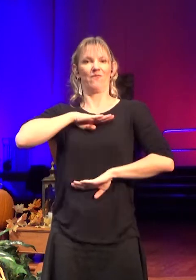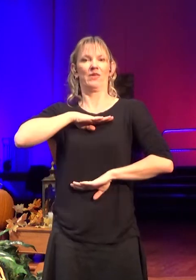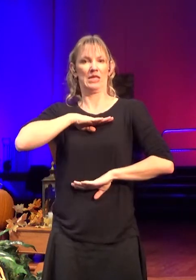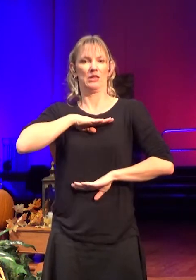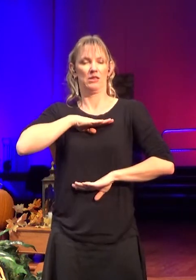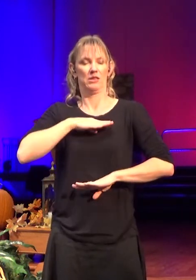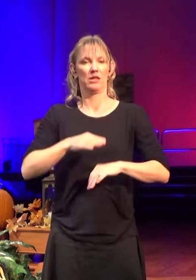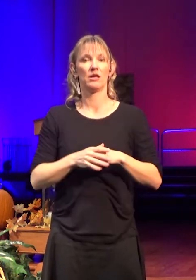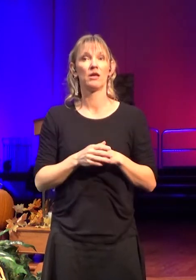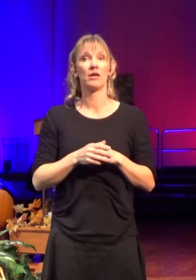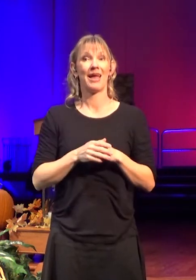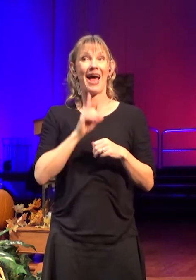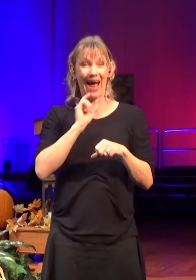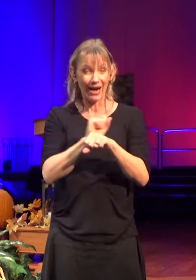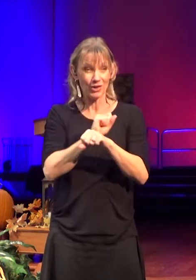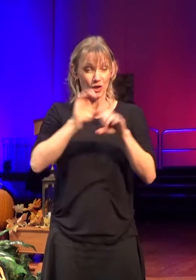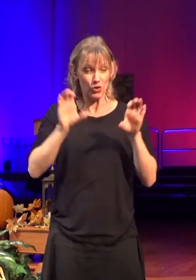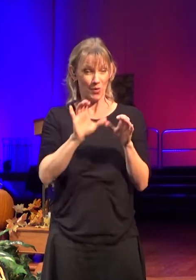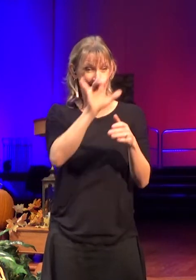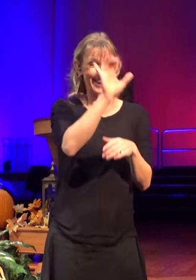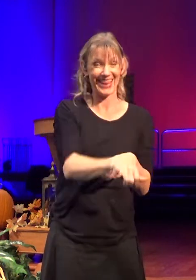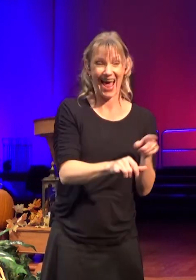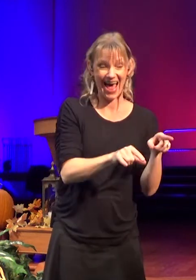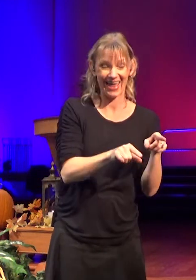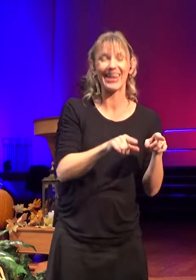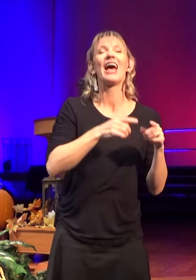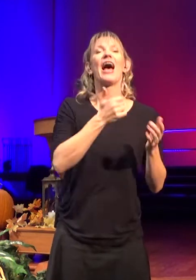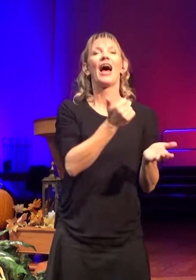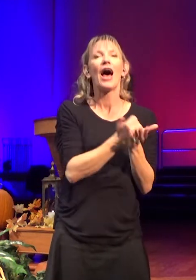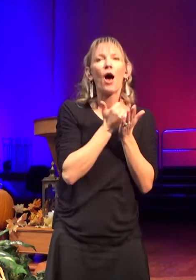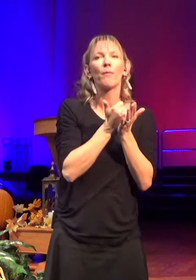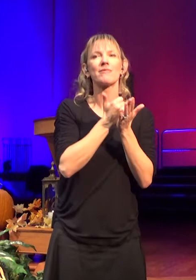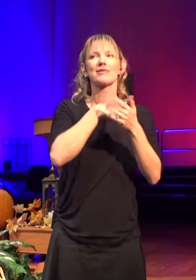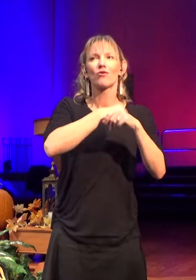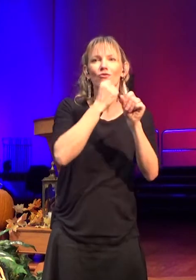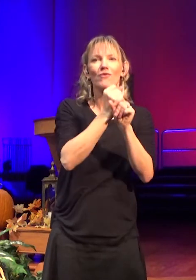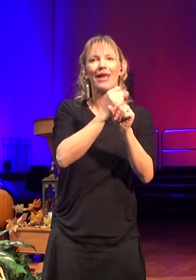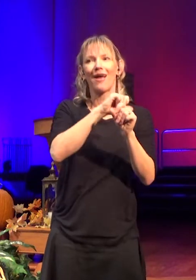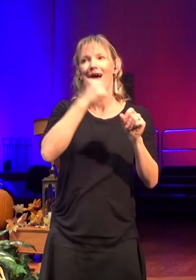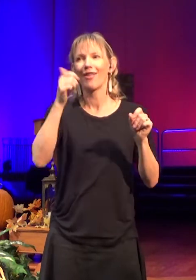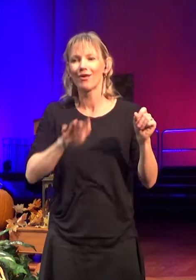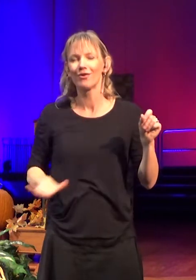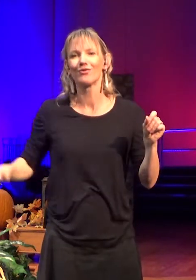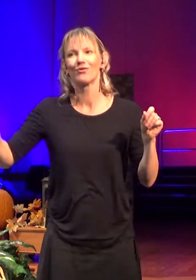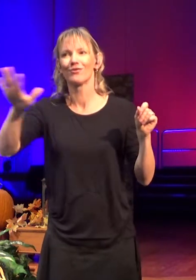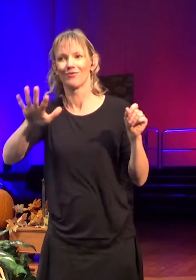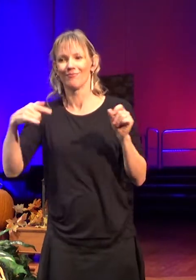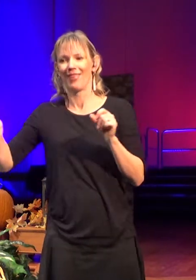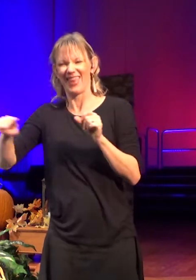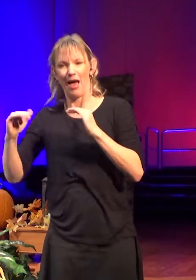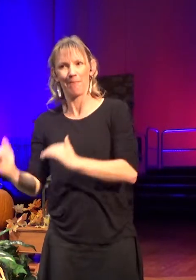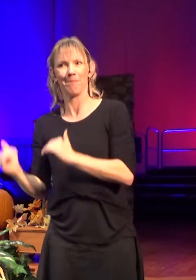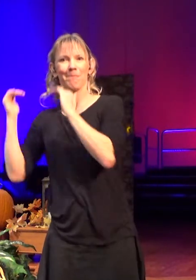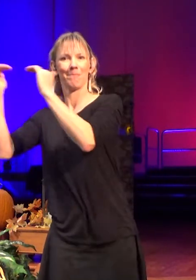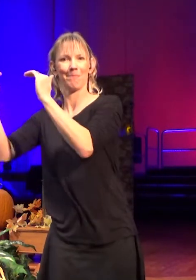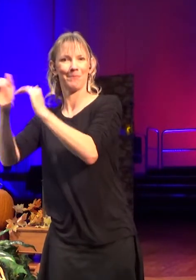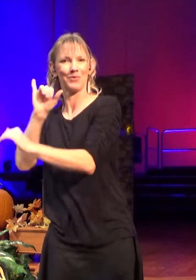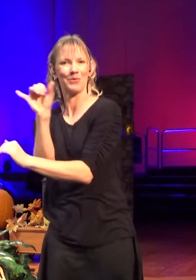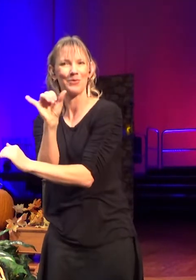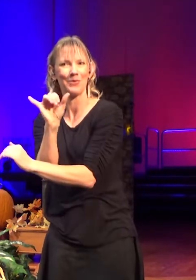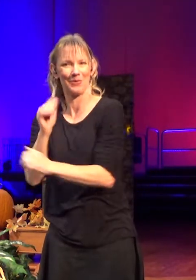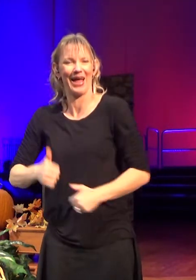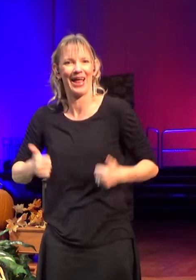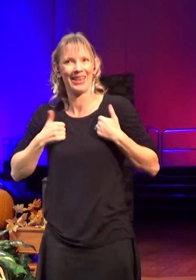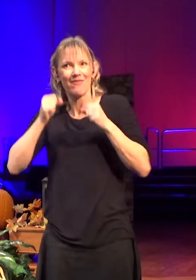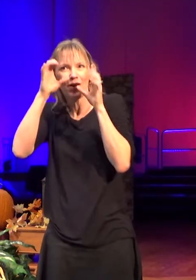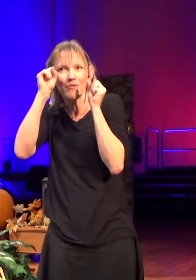fulfilling life. In fact, doing this helps create the best possibilities for people to step up and live in